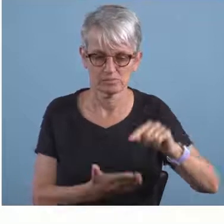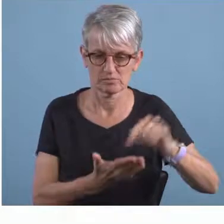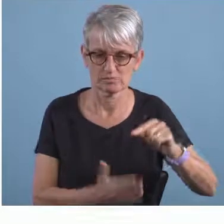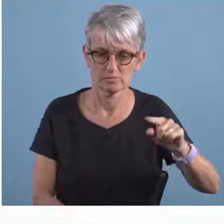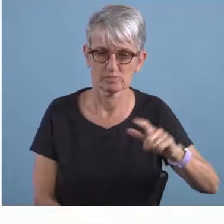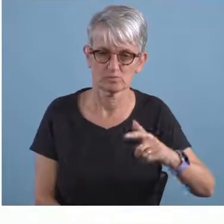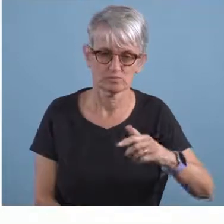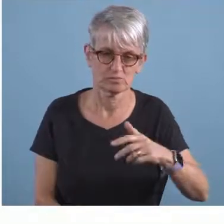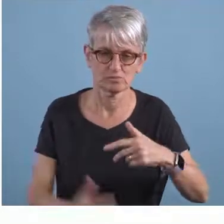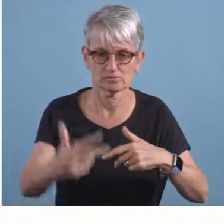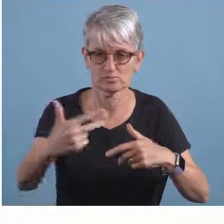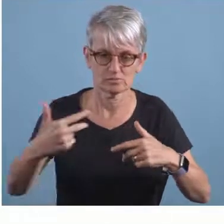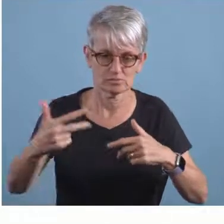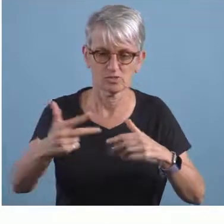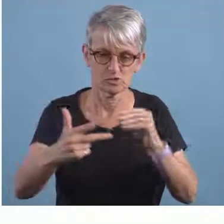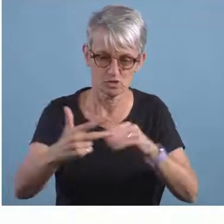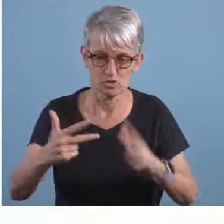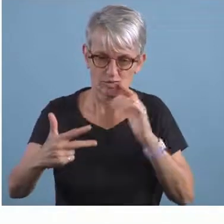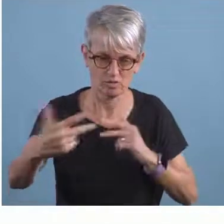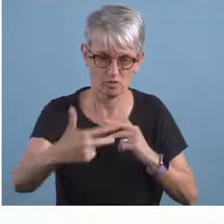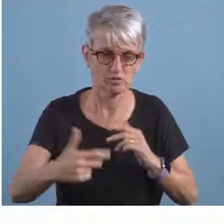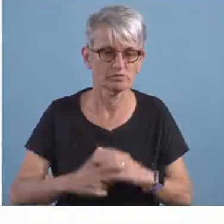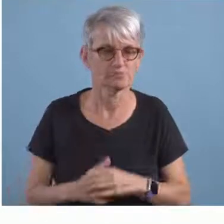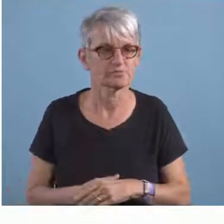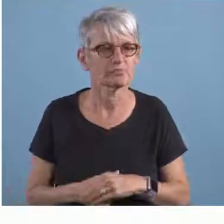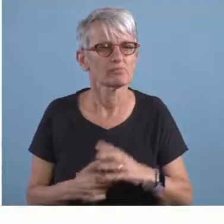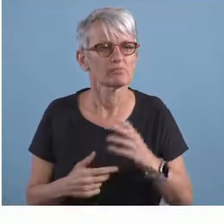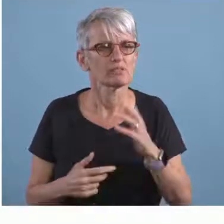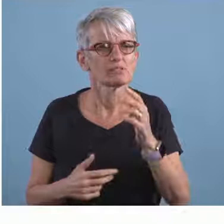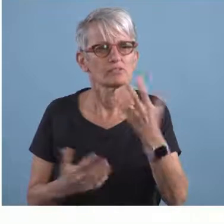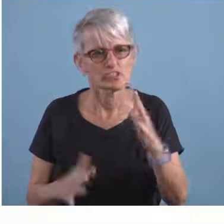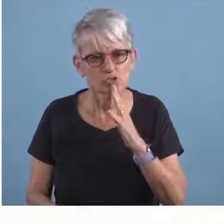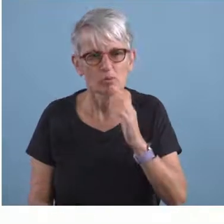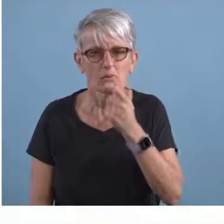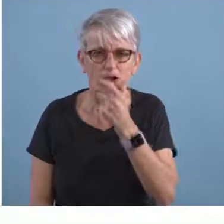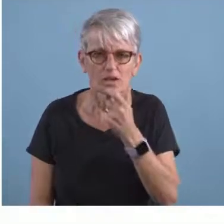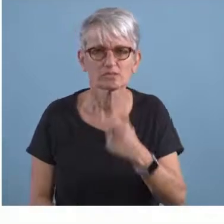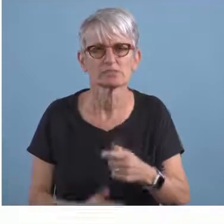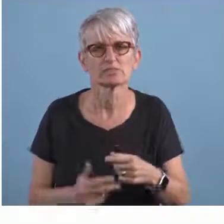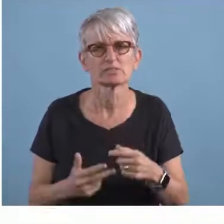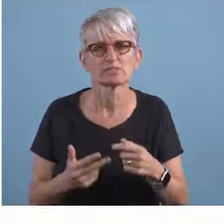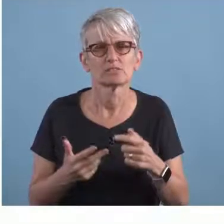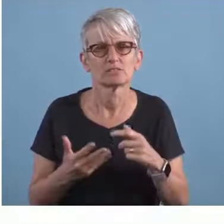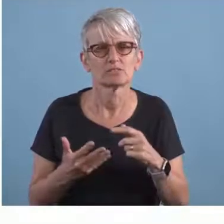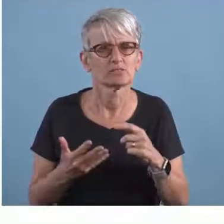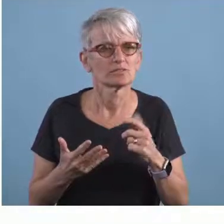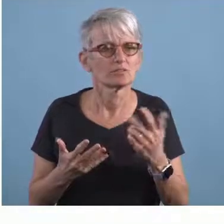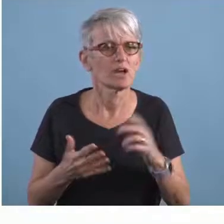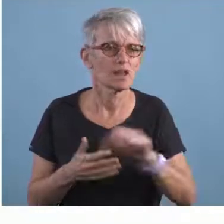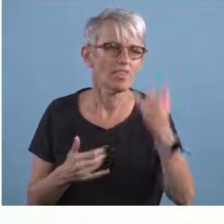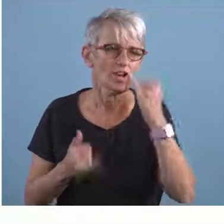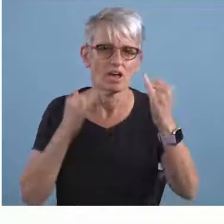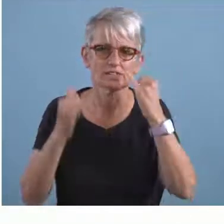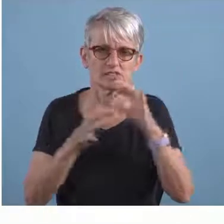so that you can keep the student in view. We talked about mics, and here are some other ideas